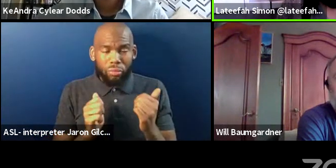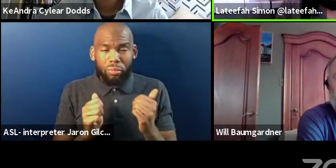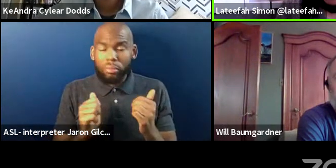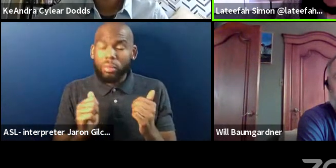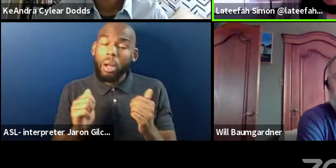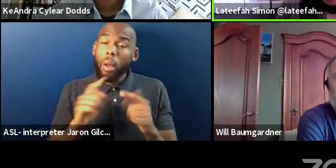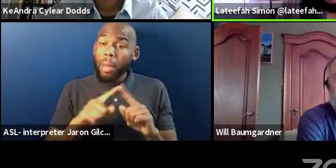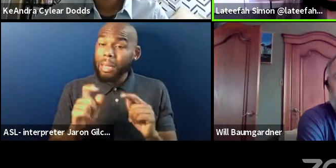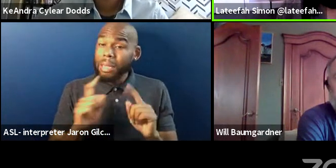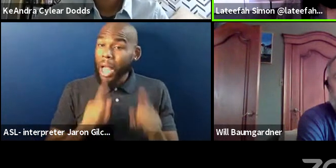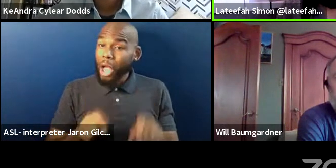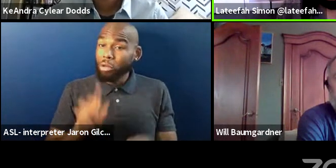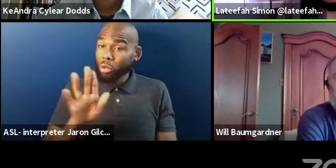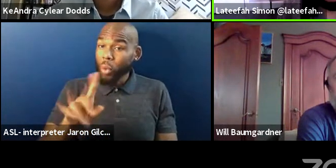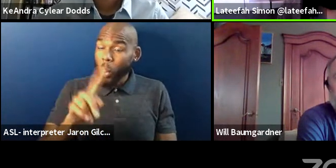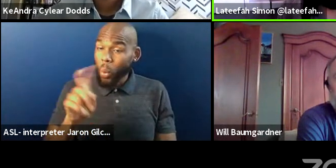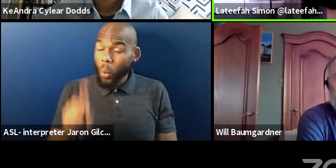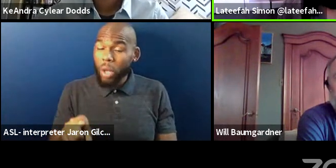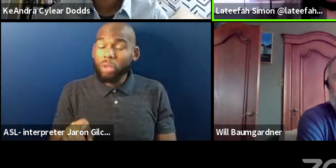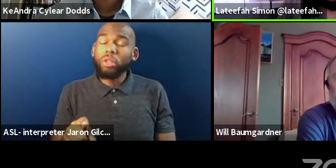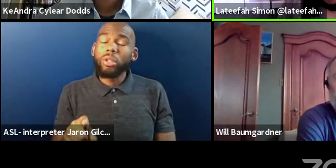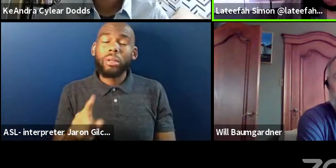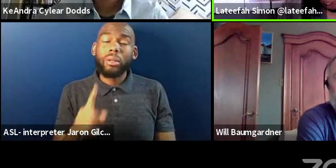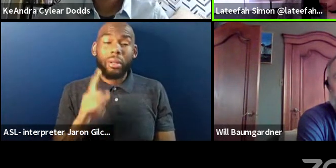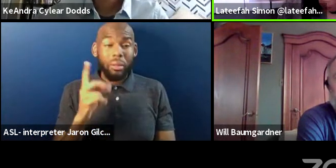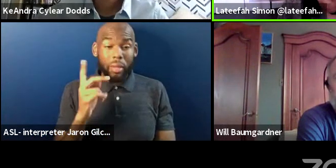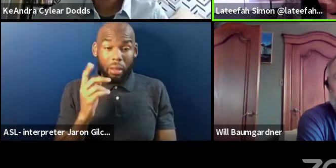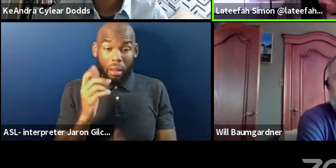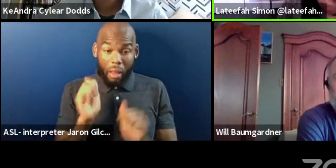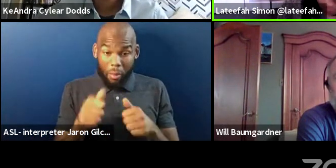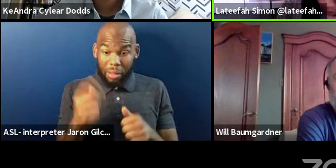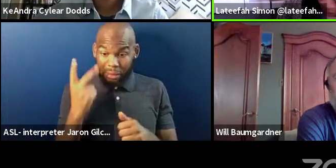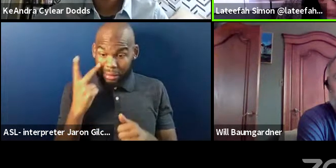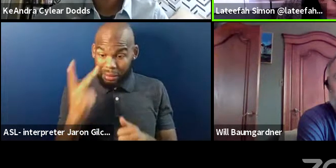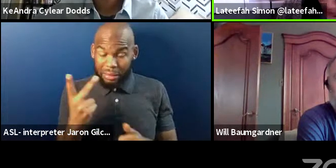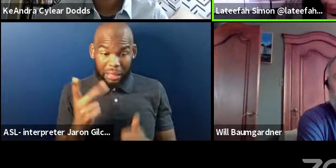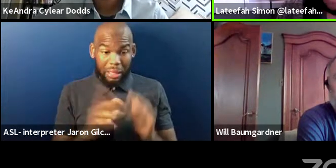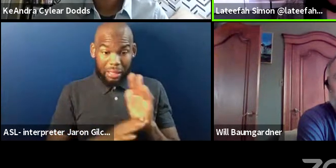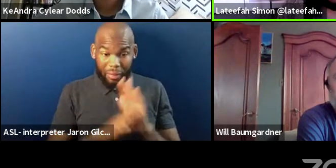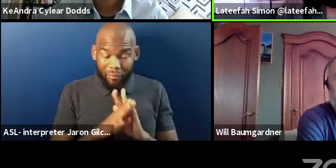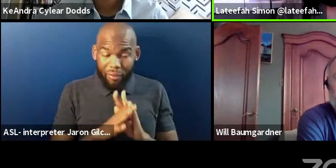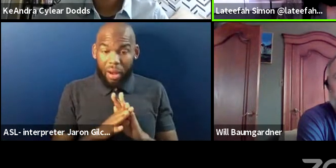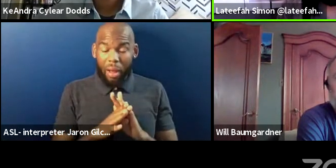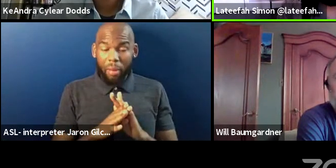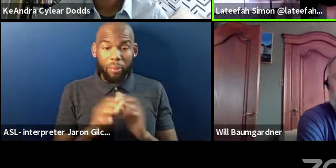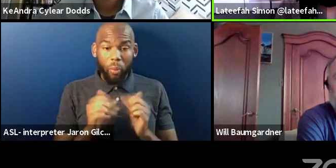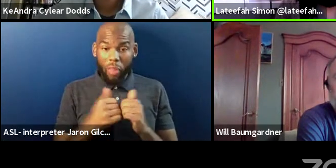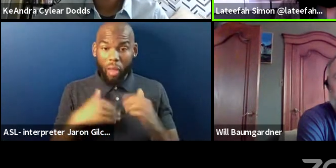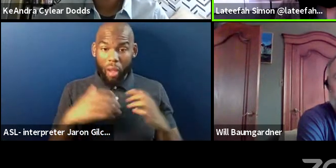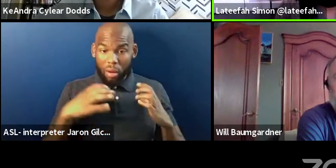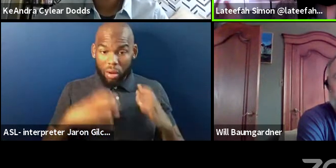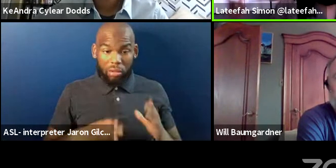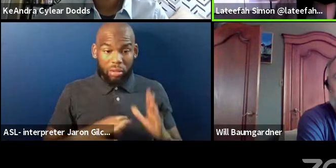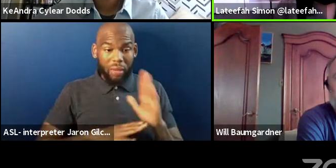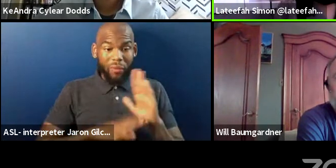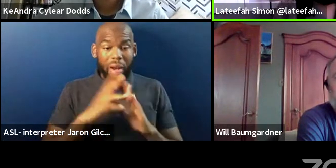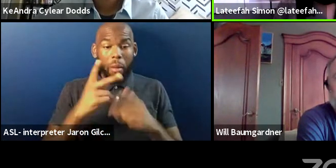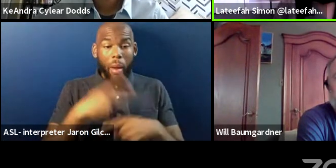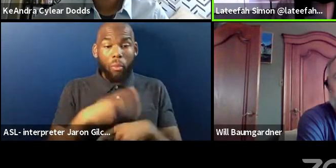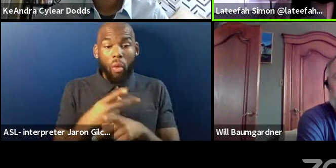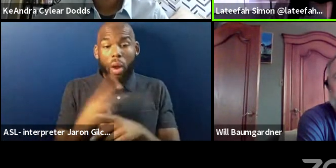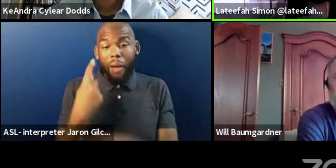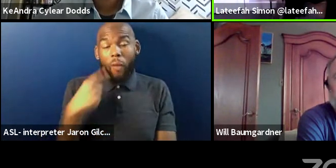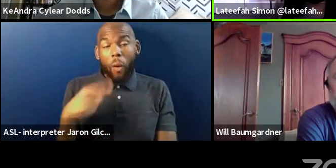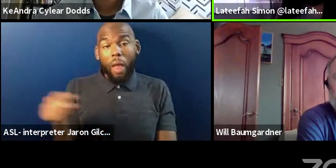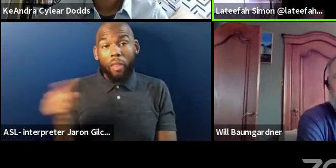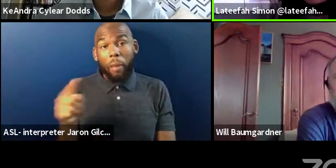be good to our customers, to be able to see them and develop opportunity and modeling and products for them as we need them